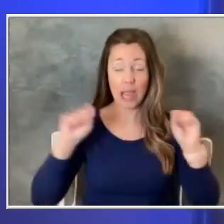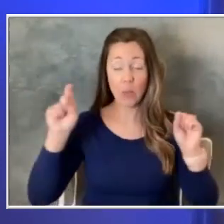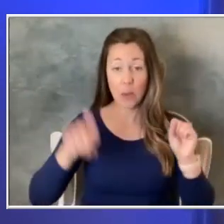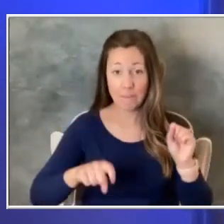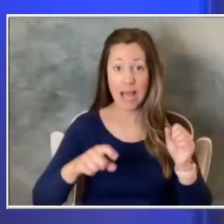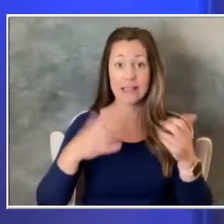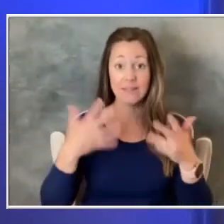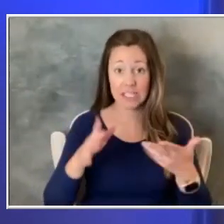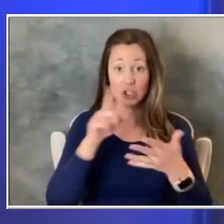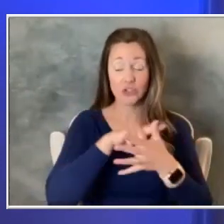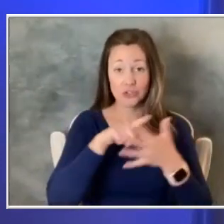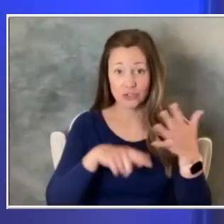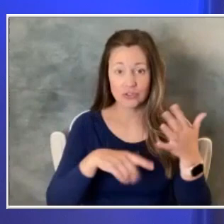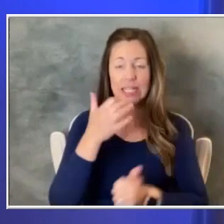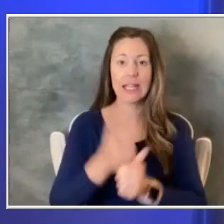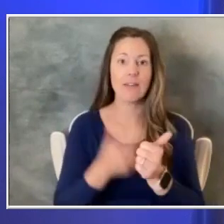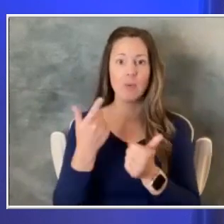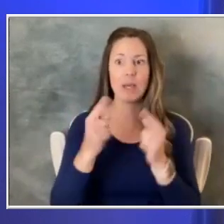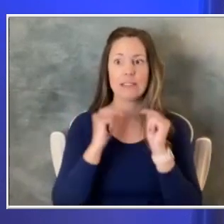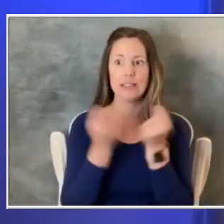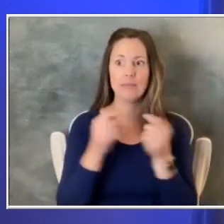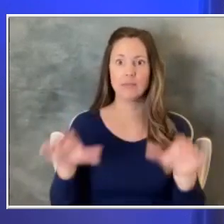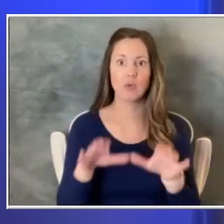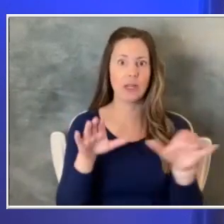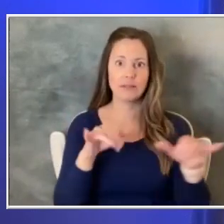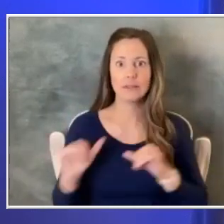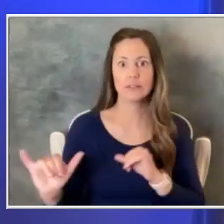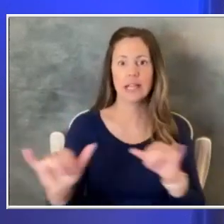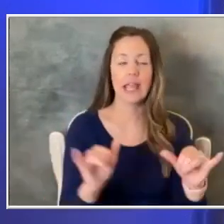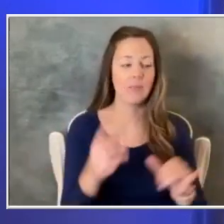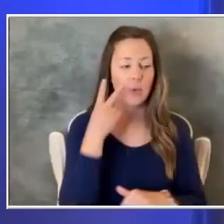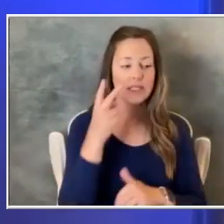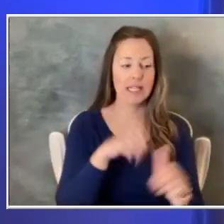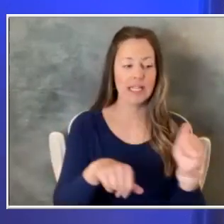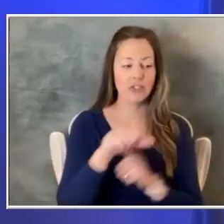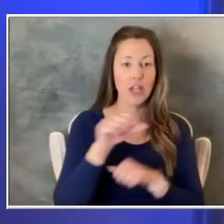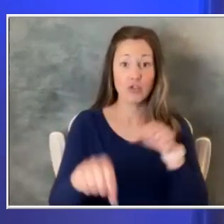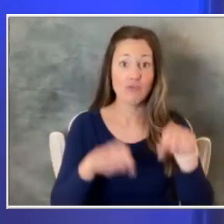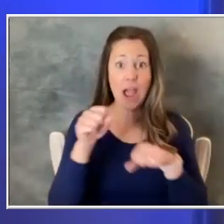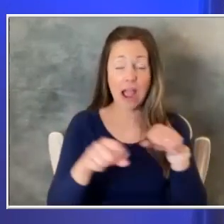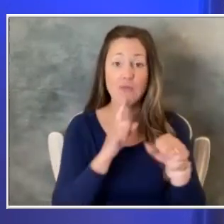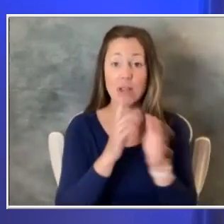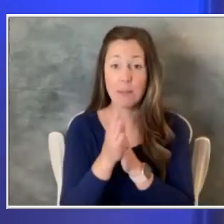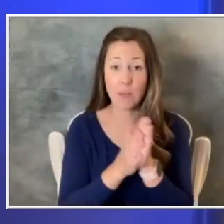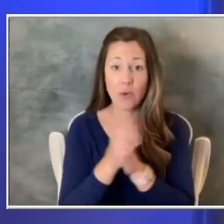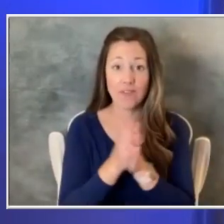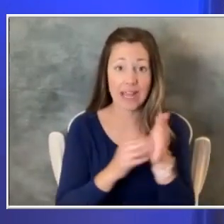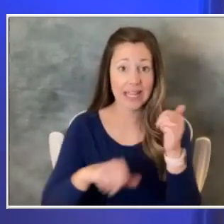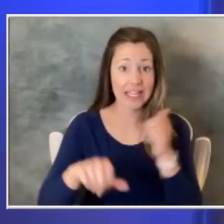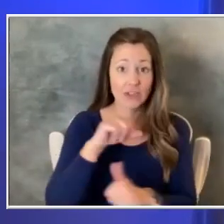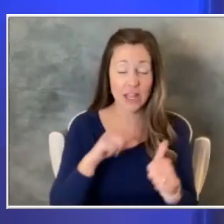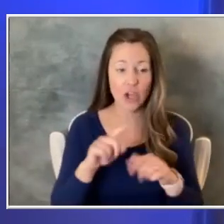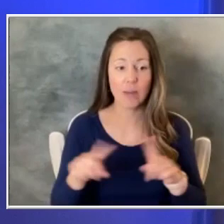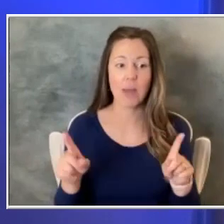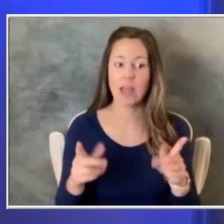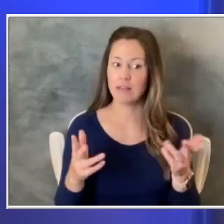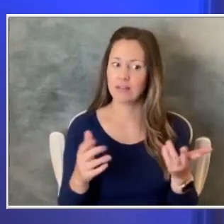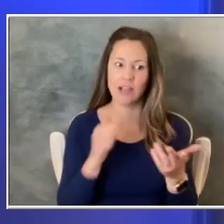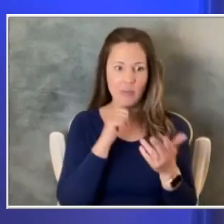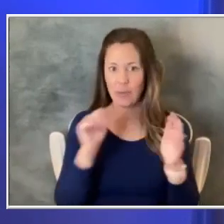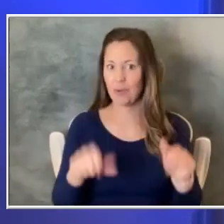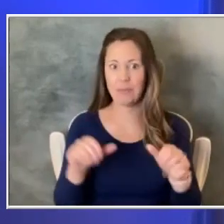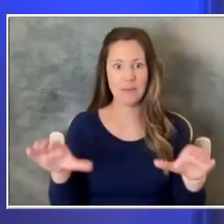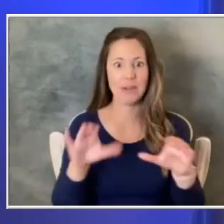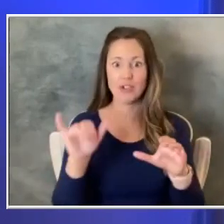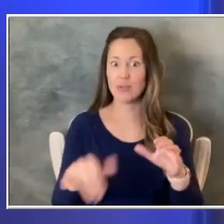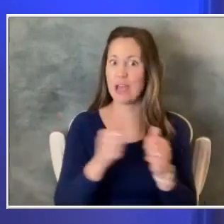everybody in the team is doing the exact same thing, and we're seeing each other's rides. We're kind of motivating each other along, but we wouldn't be able to do that ride if we didn't